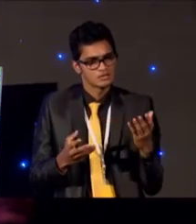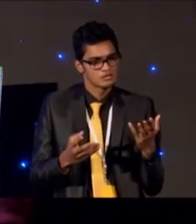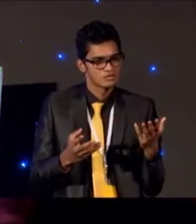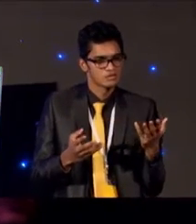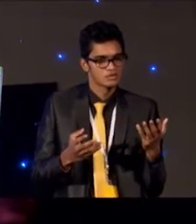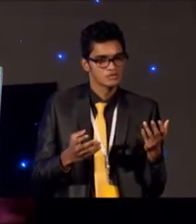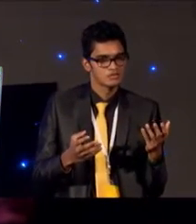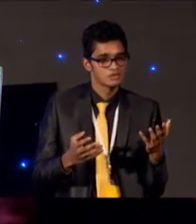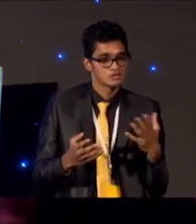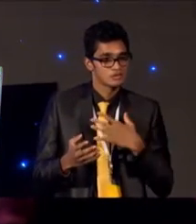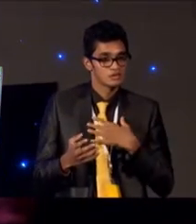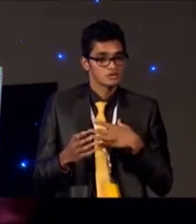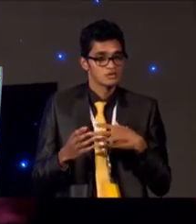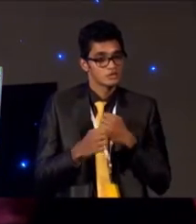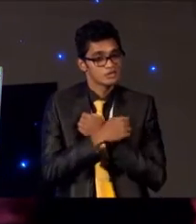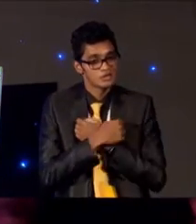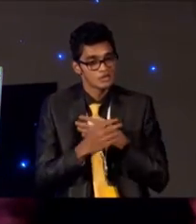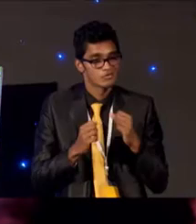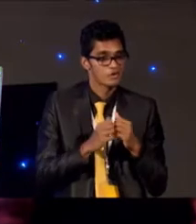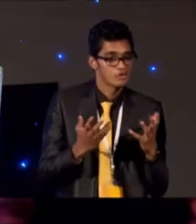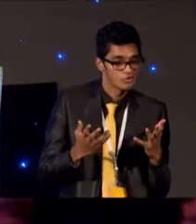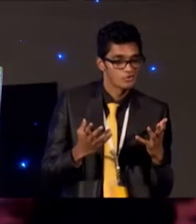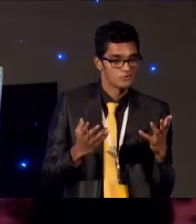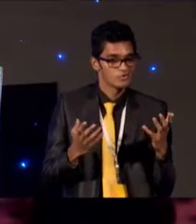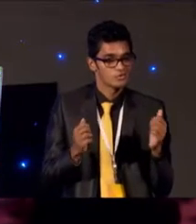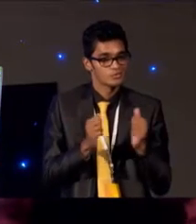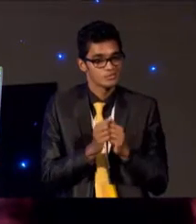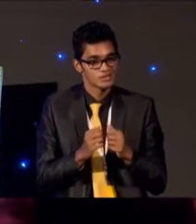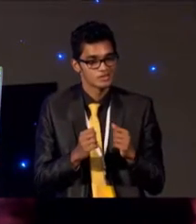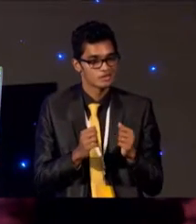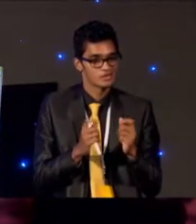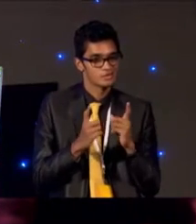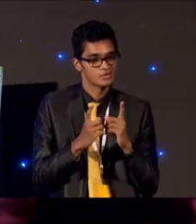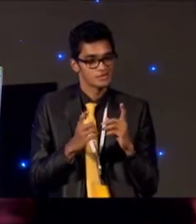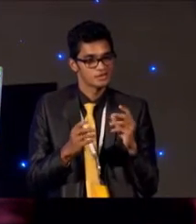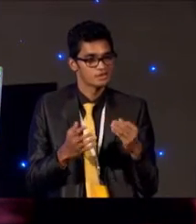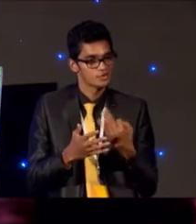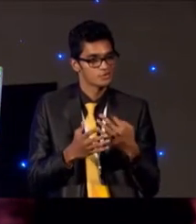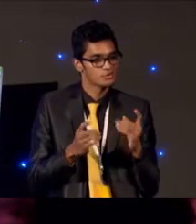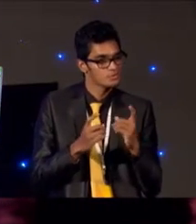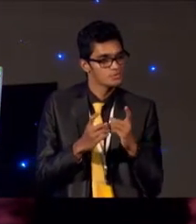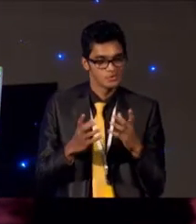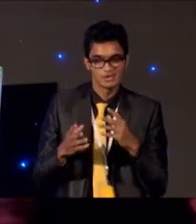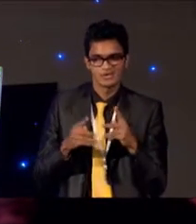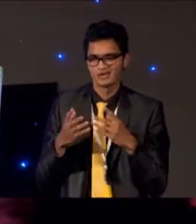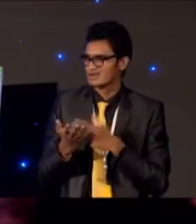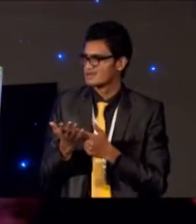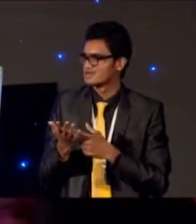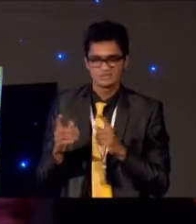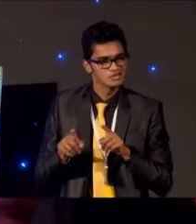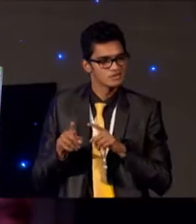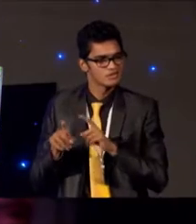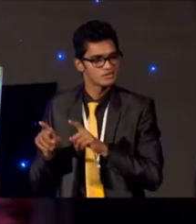even lovability, speed meeting. But this is all happening with people who